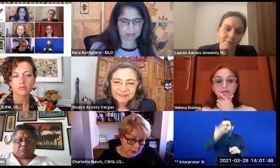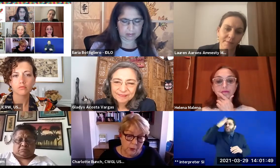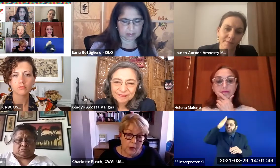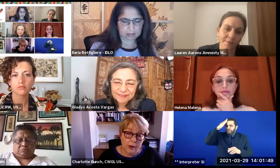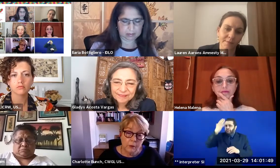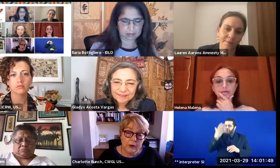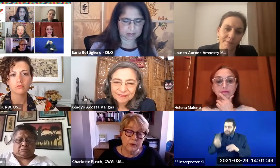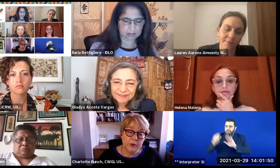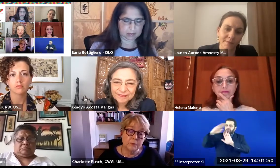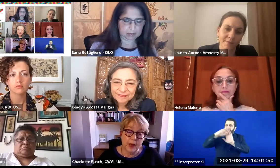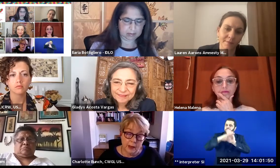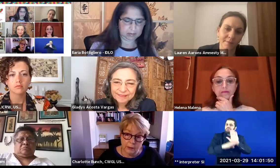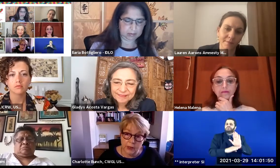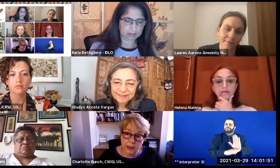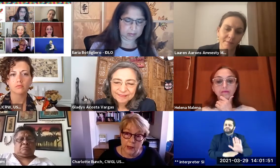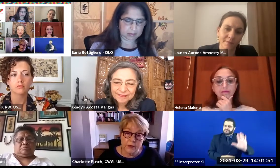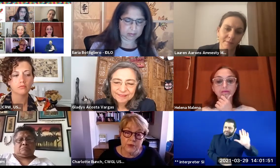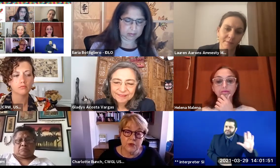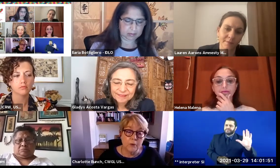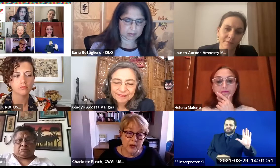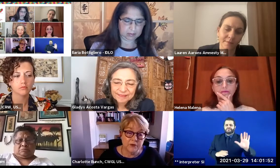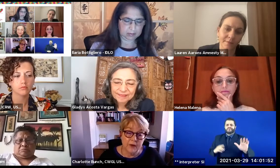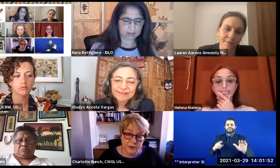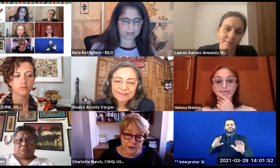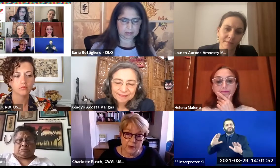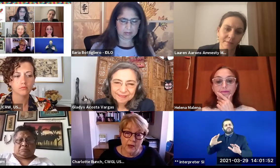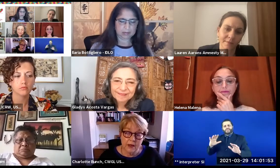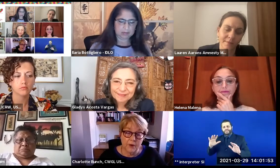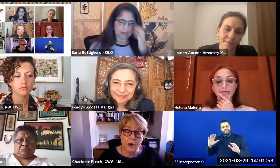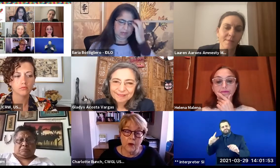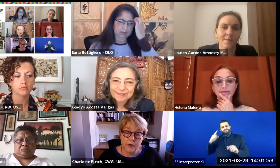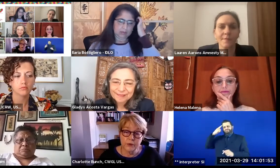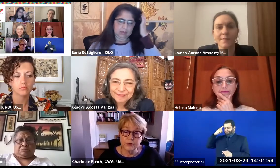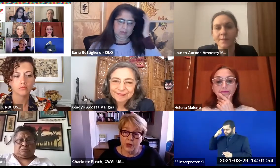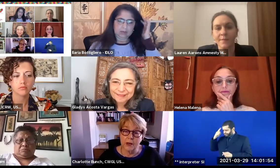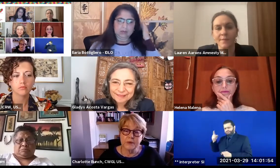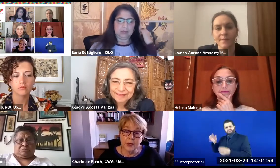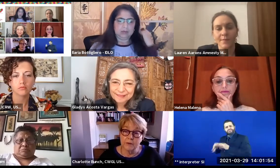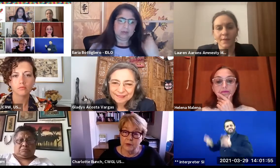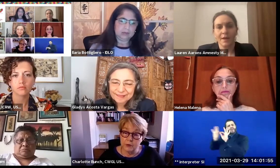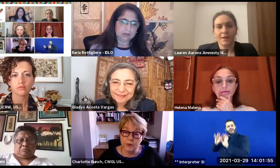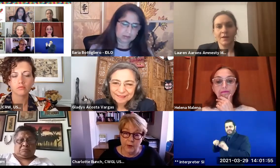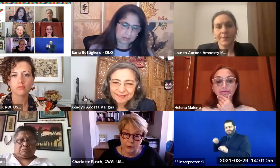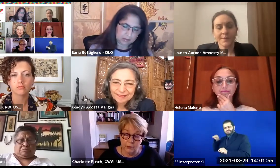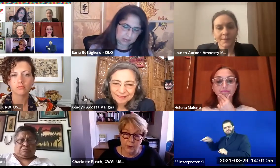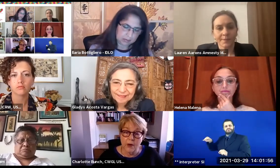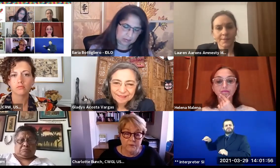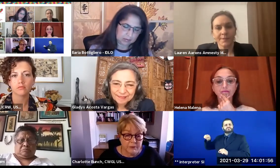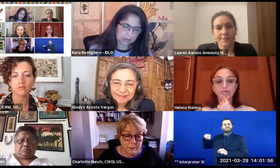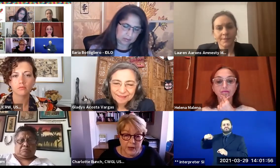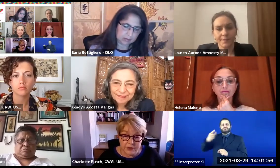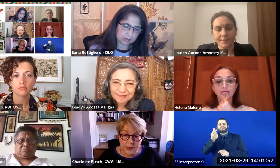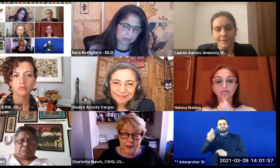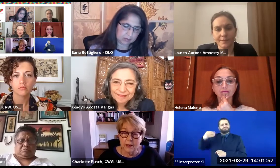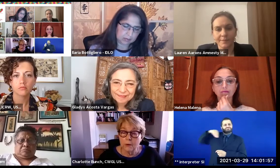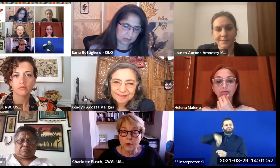the value, we would reach pay equity so much faster if all those jobs that have to do with care work,